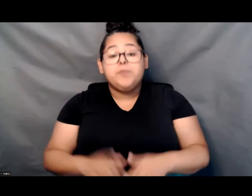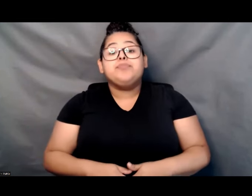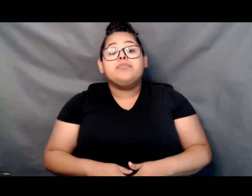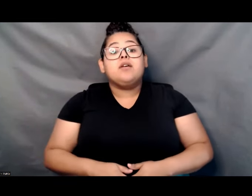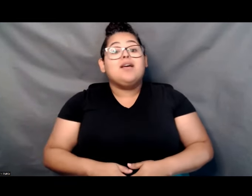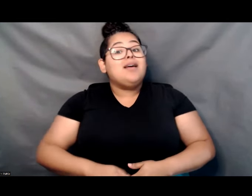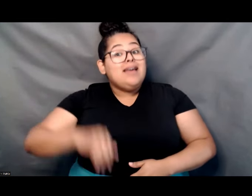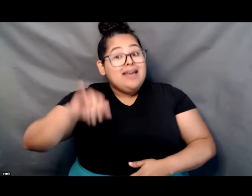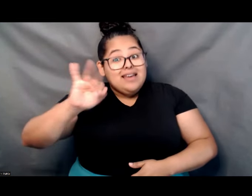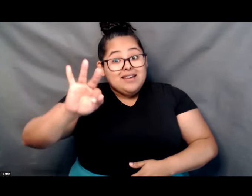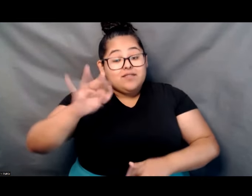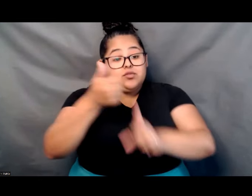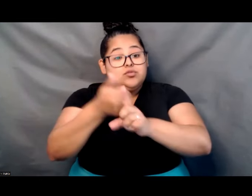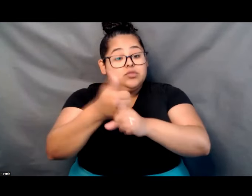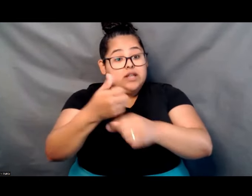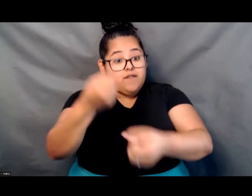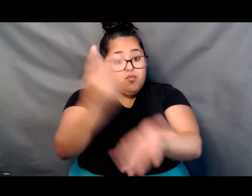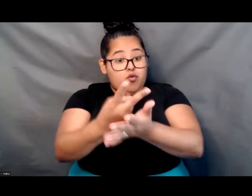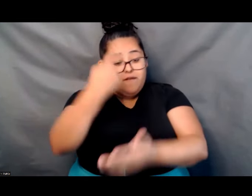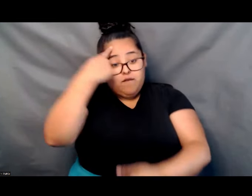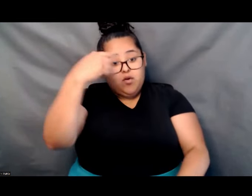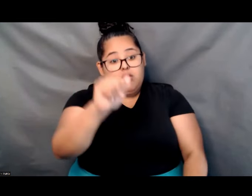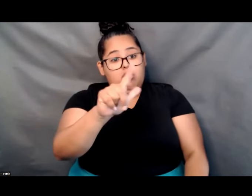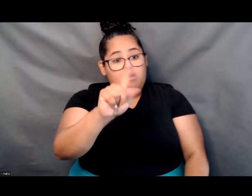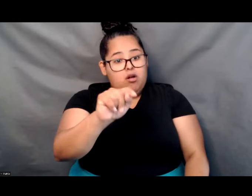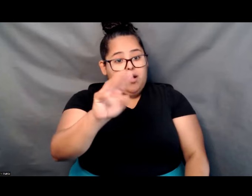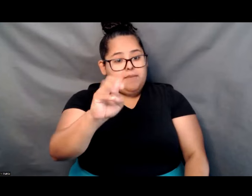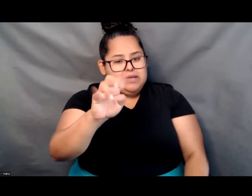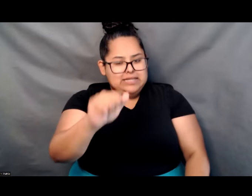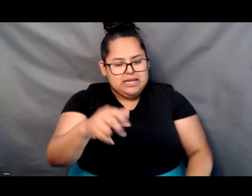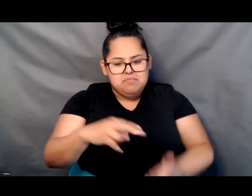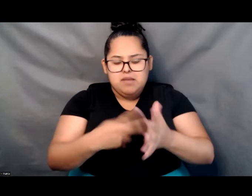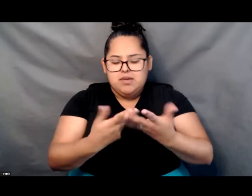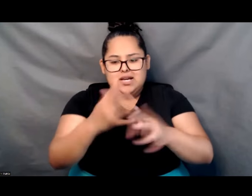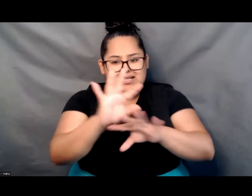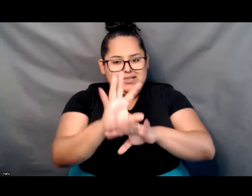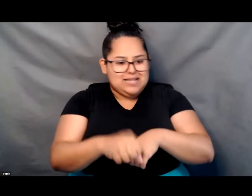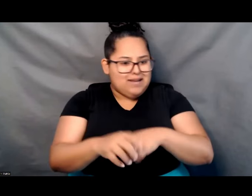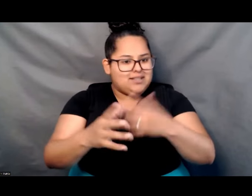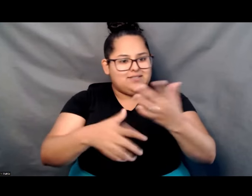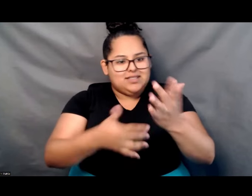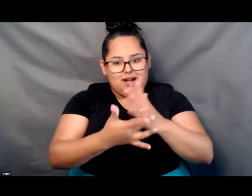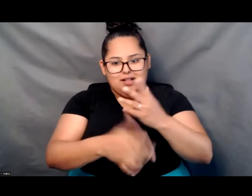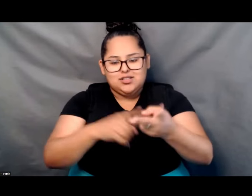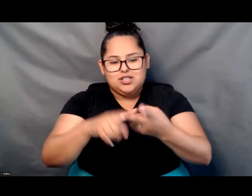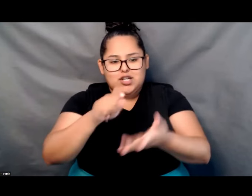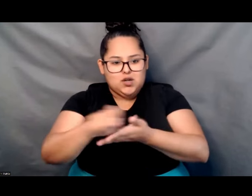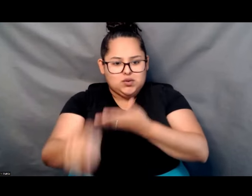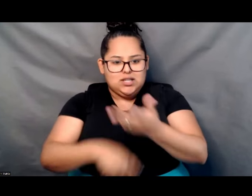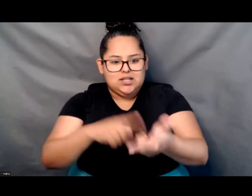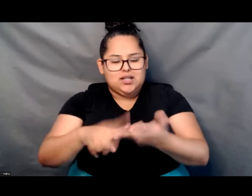are approved for alternative media, so maybe that's adaptive technology, maybe that's note-taking technology,